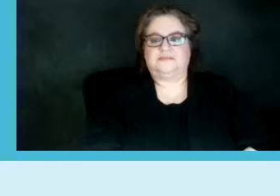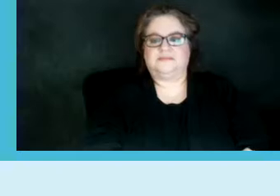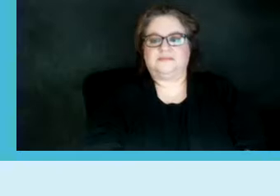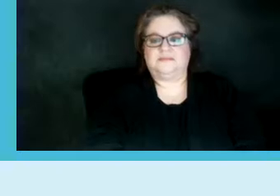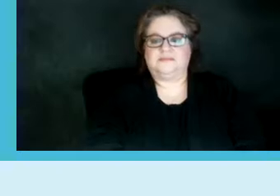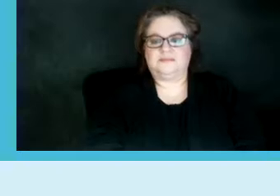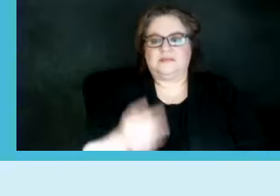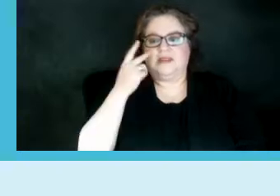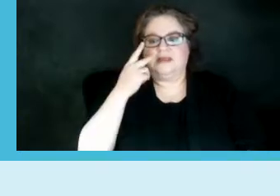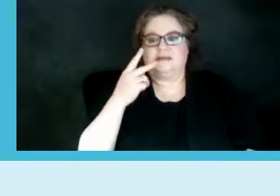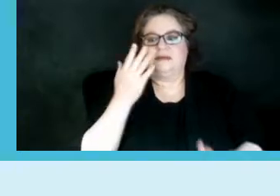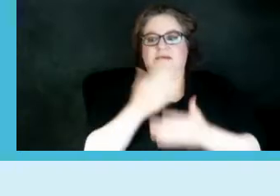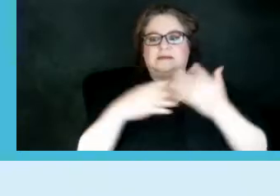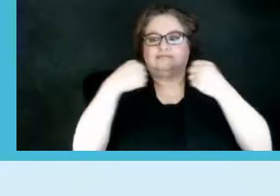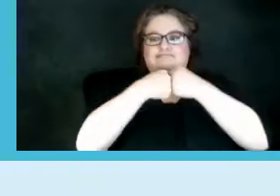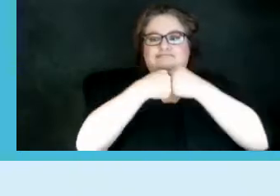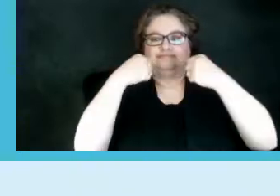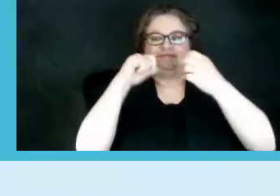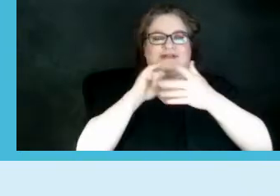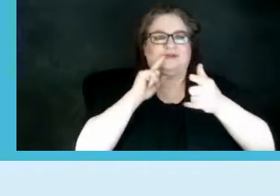See some fist bumps, which is great.